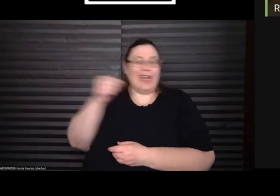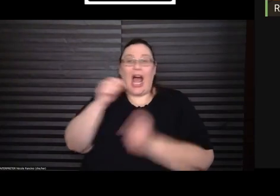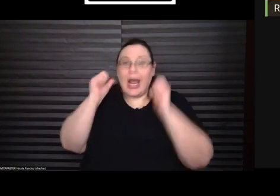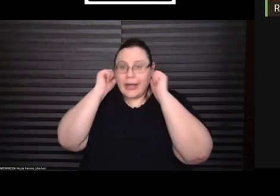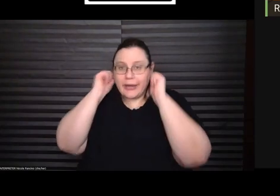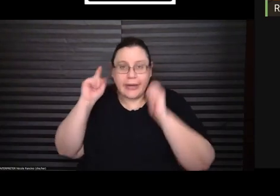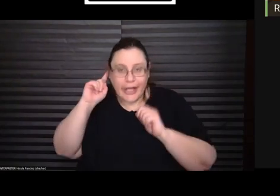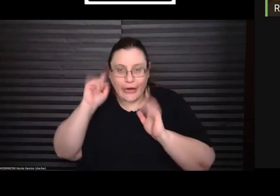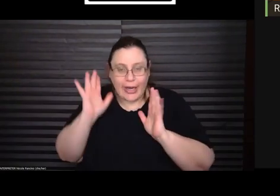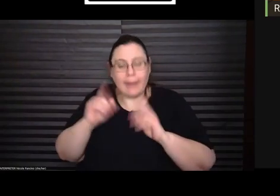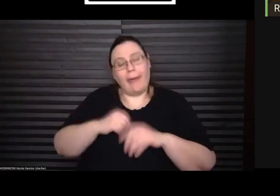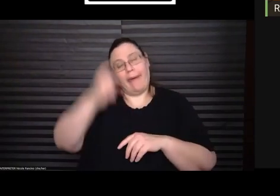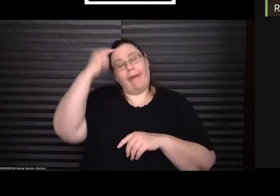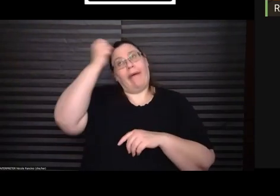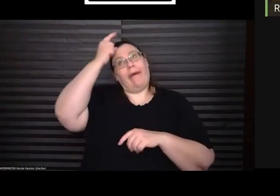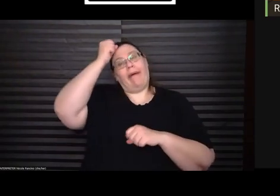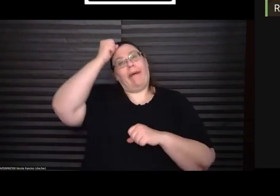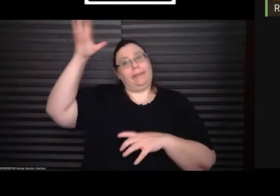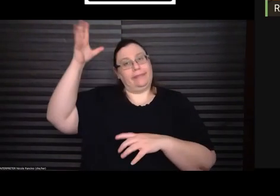than hearing with the ear.